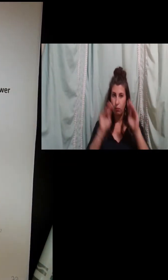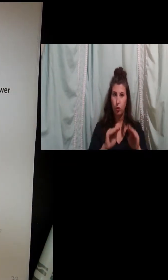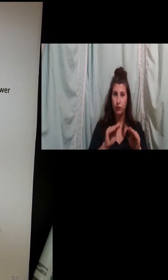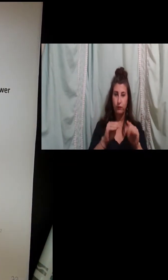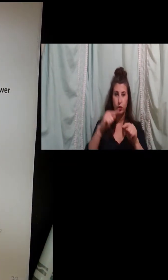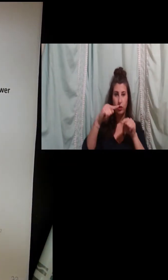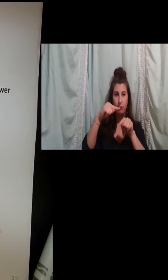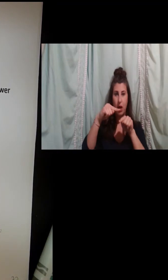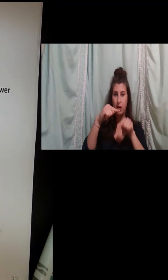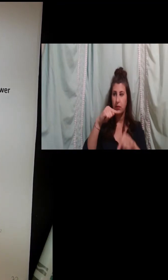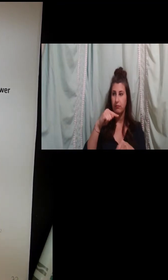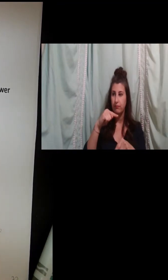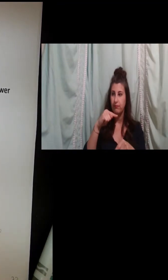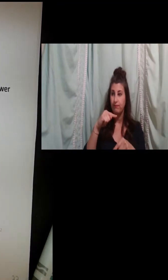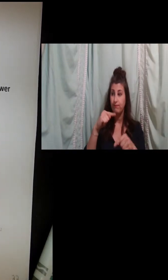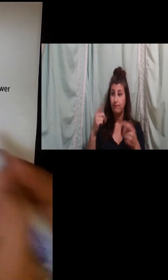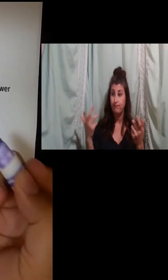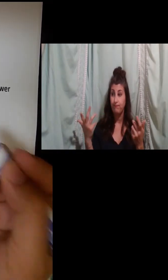at the bottom.